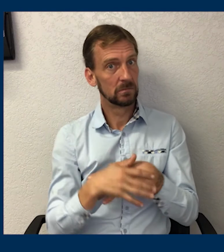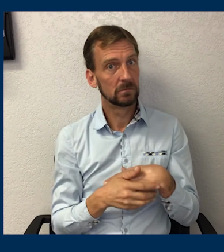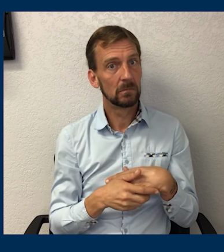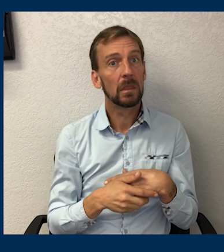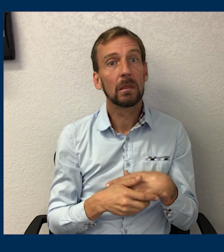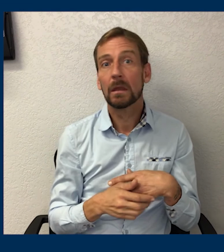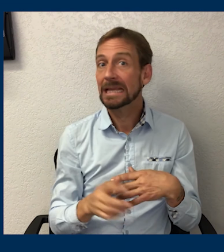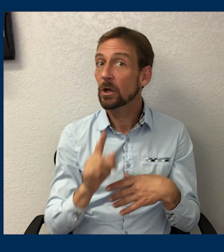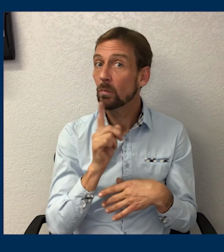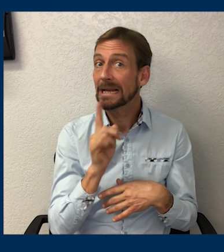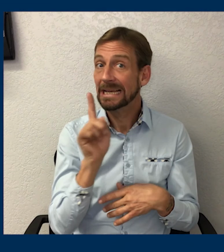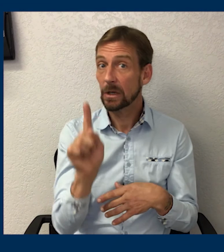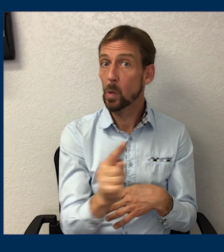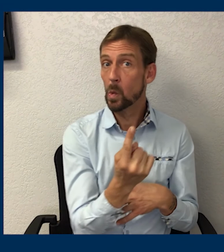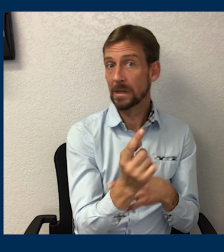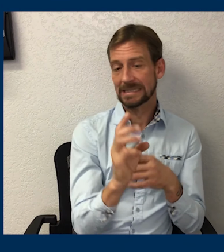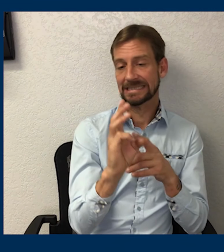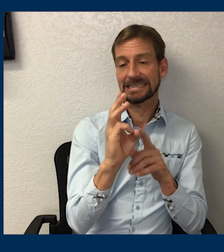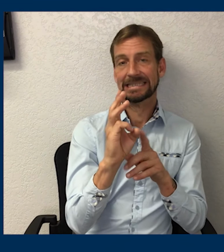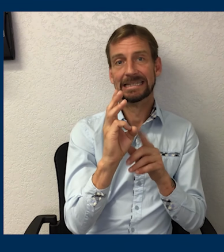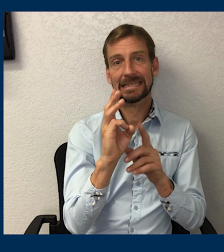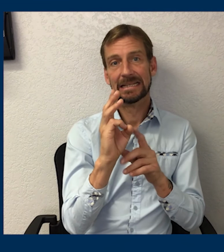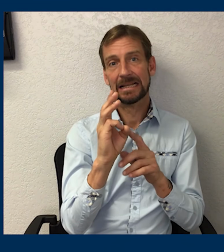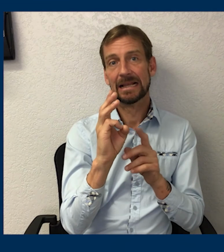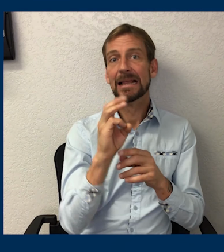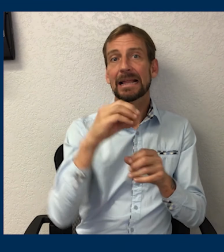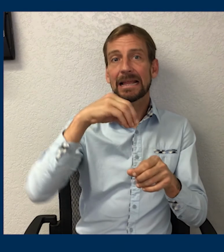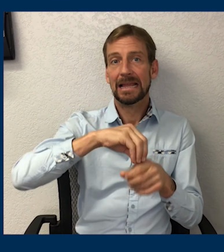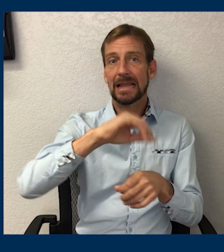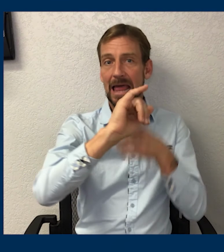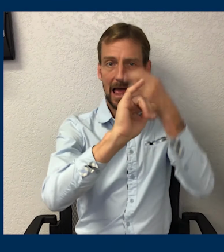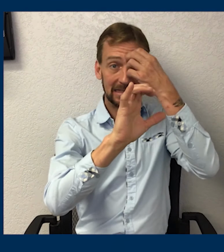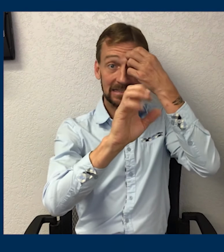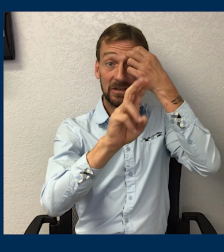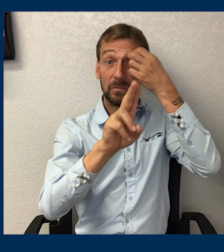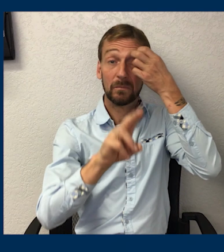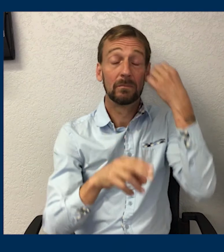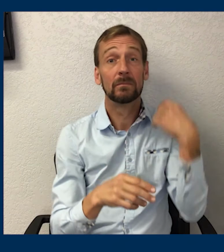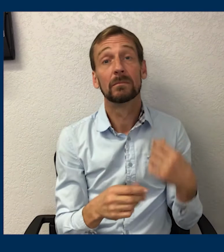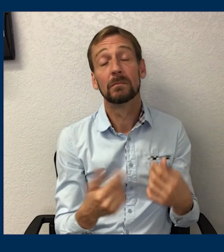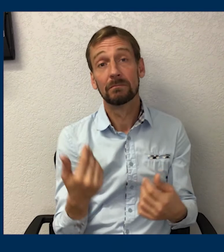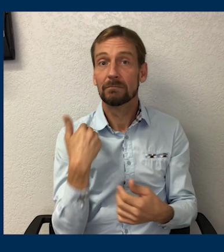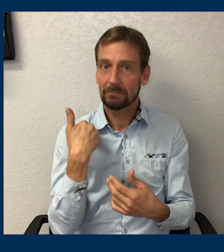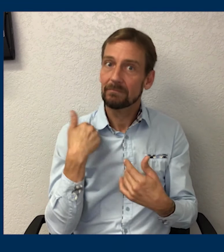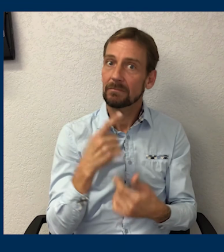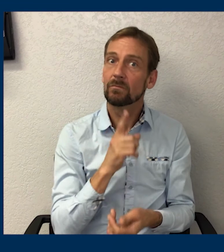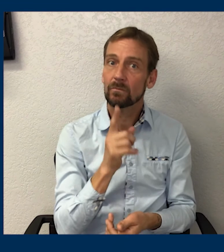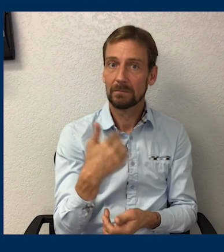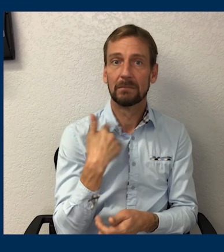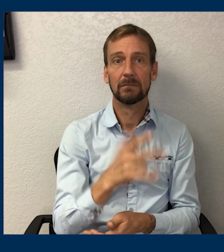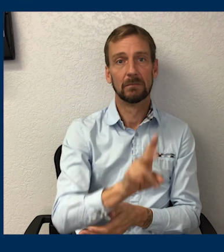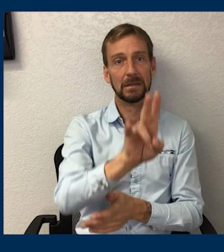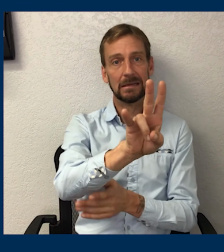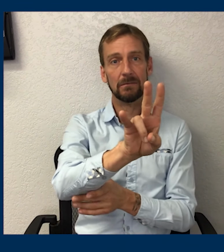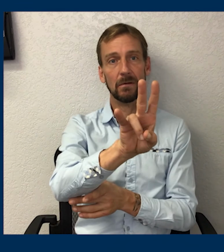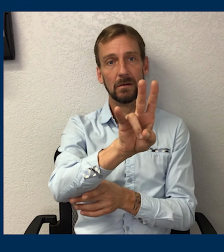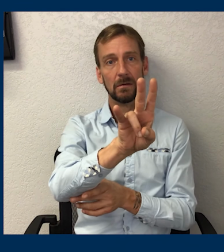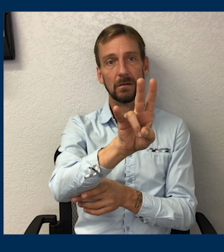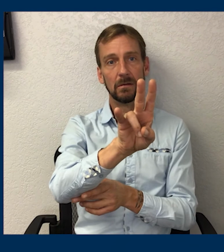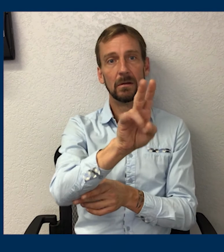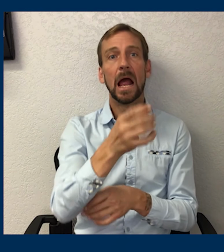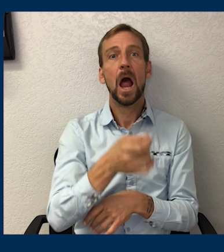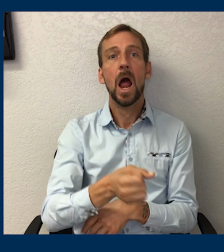have 6 of those 32 COVID patients that are in the ICU right now. We do have 7 patients that have been